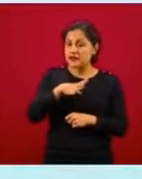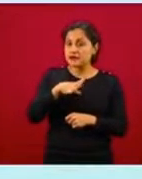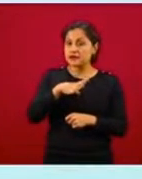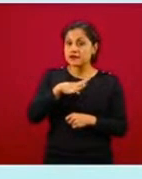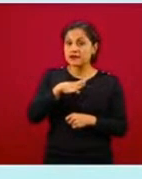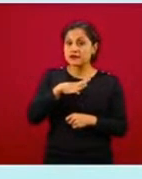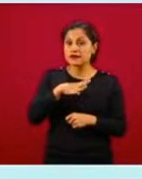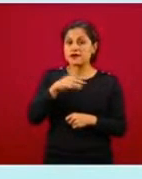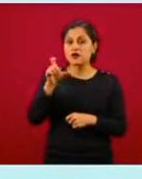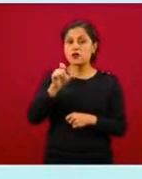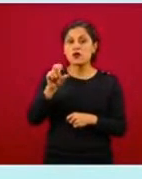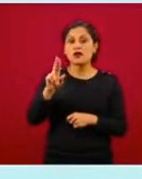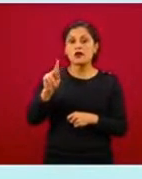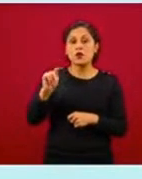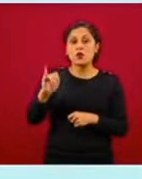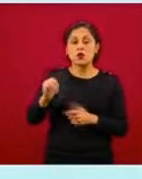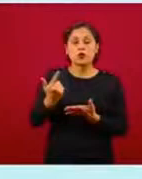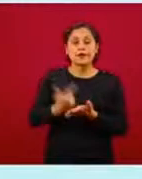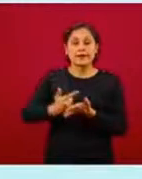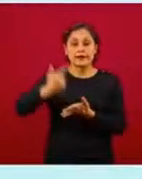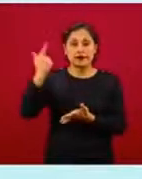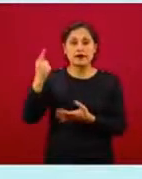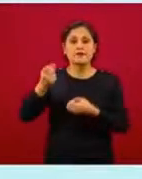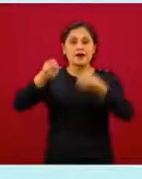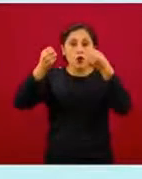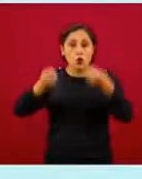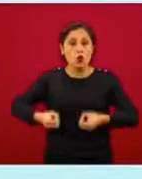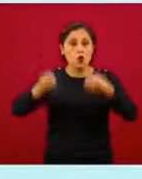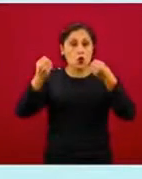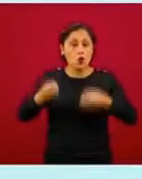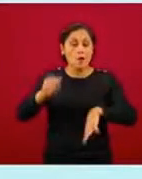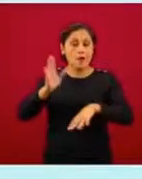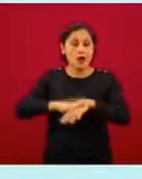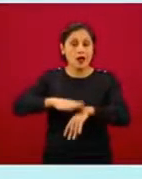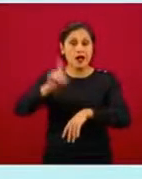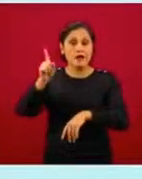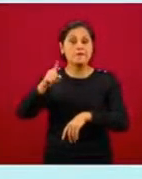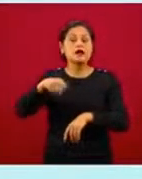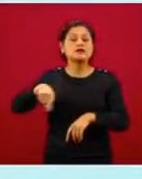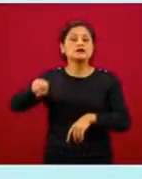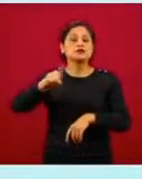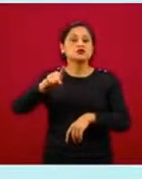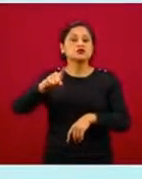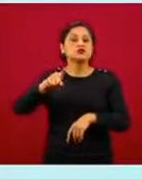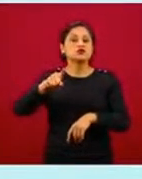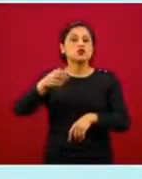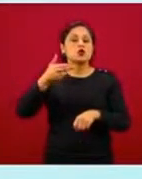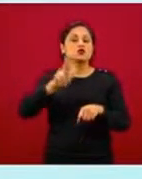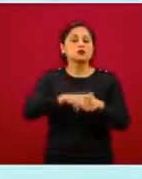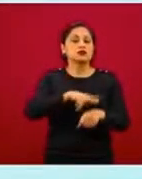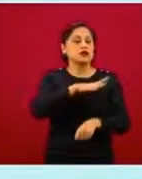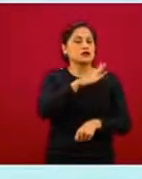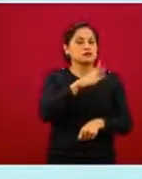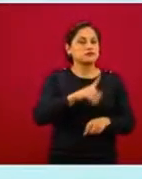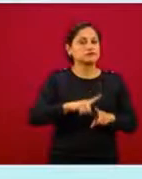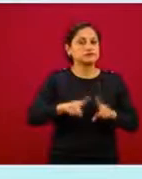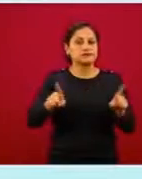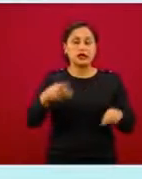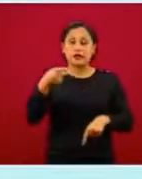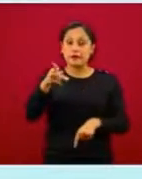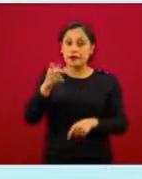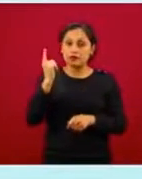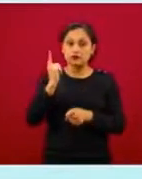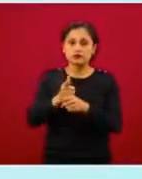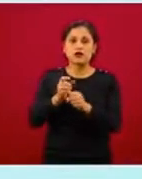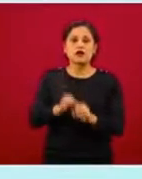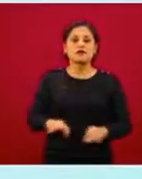too, because when we have ICU beds with a really high occupancy rate, then we